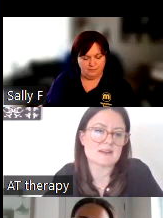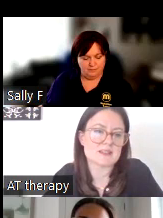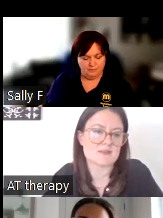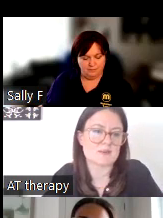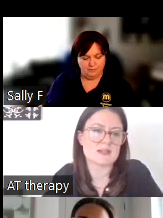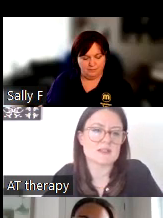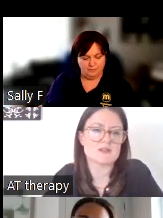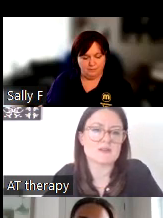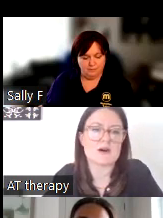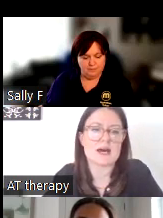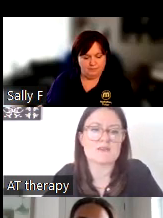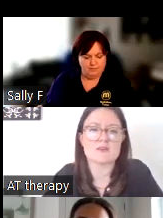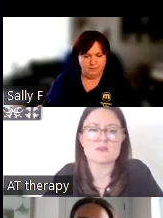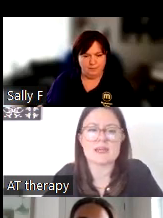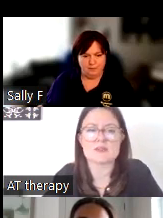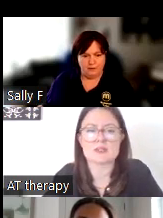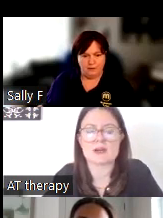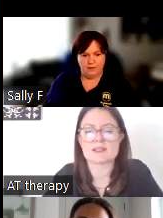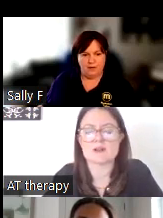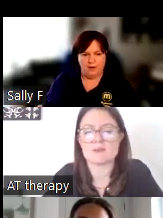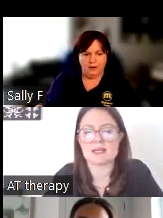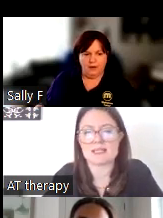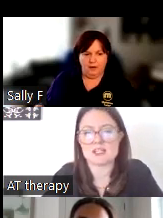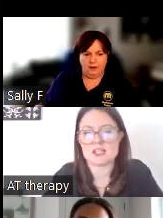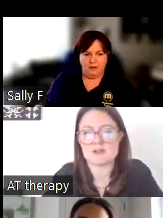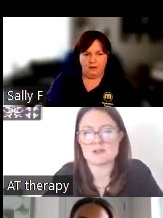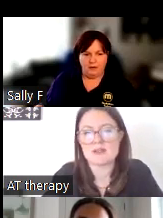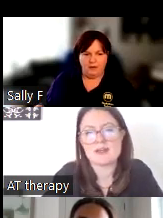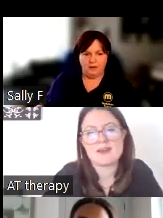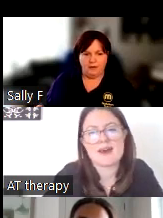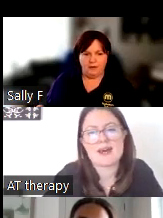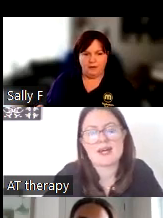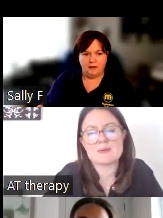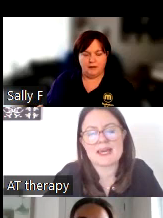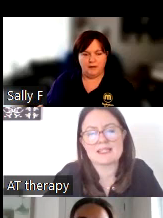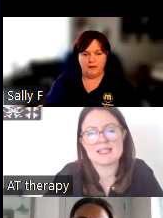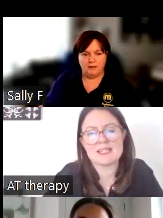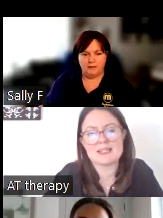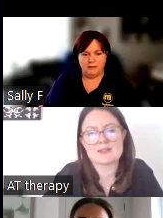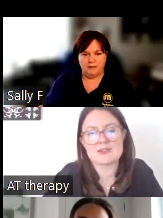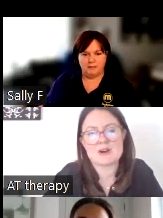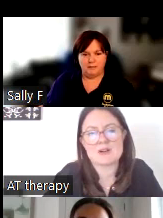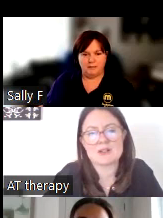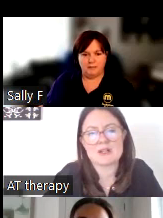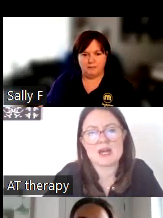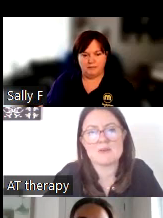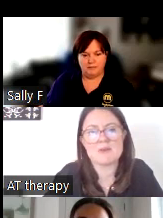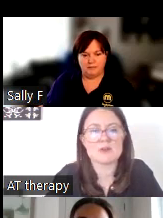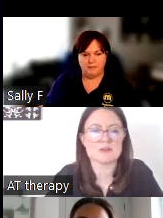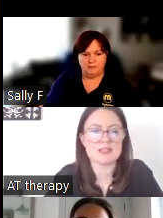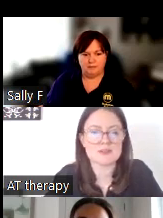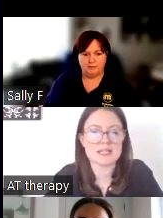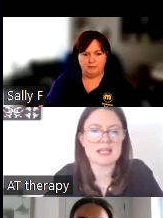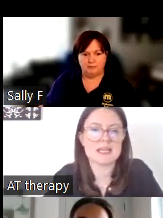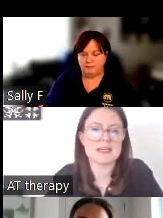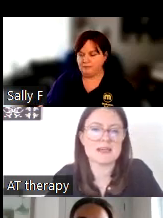self-advocacy skills if a person does not have other ways to express complex issues. Katie touched on